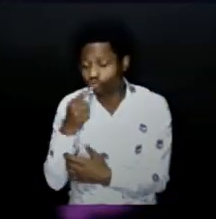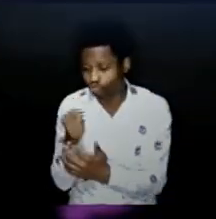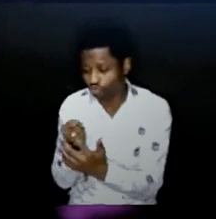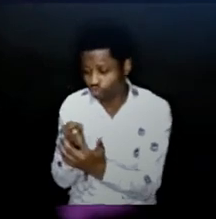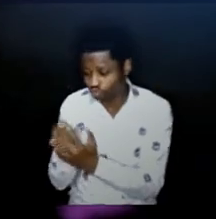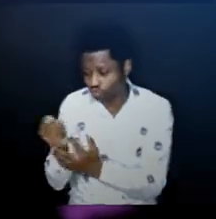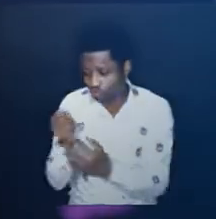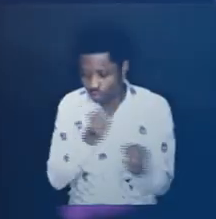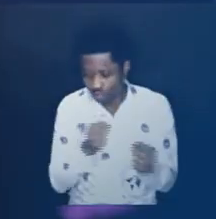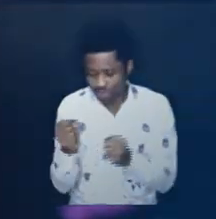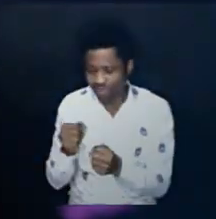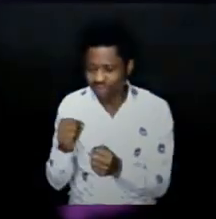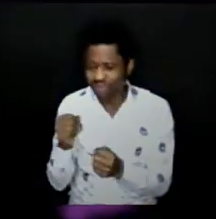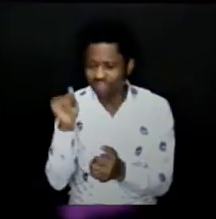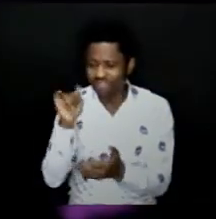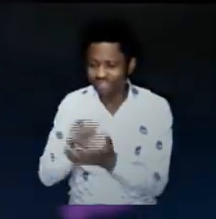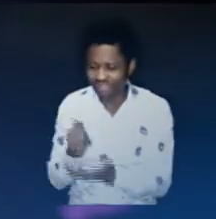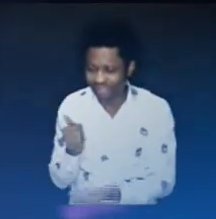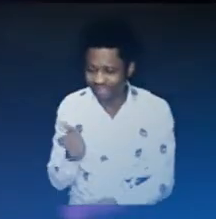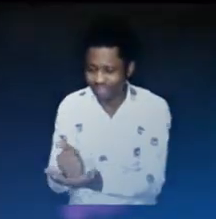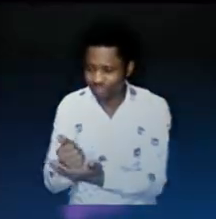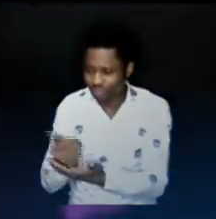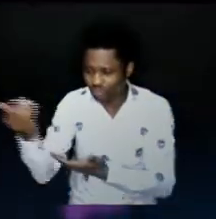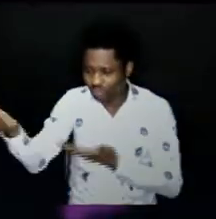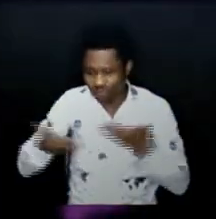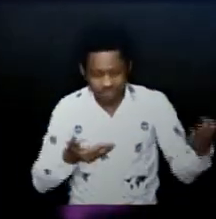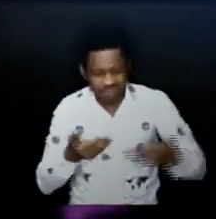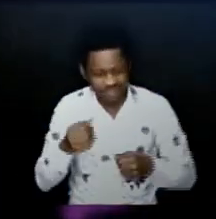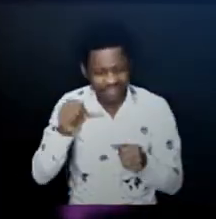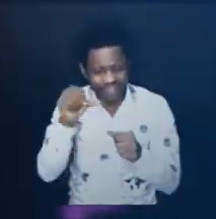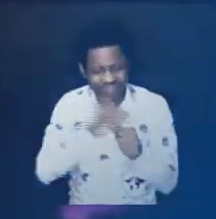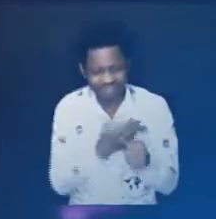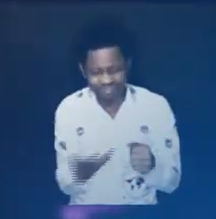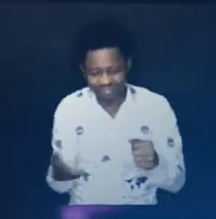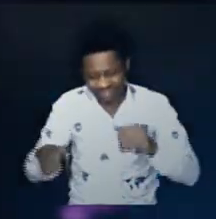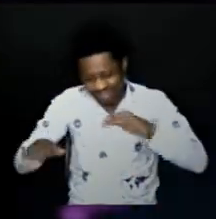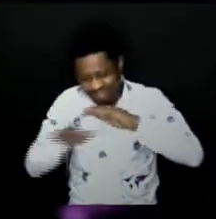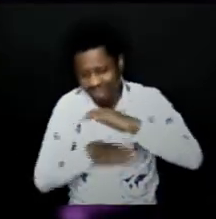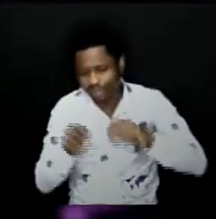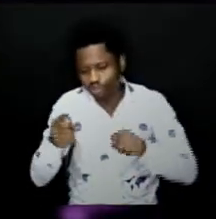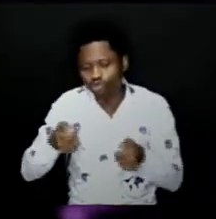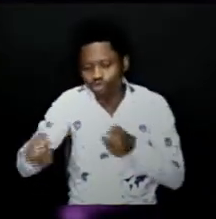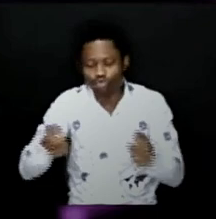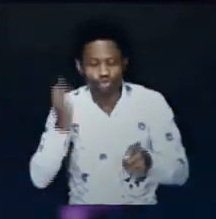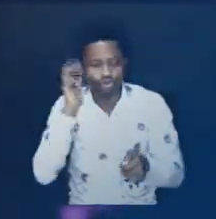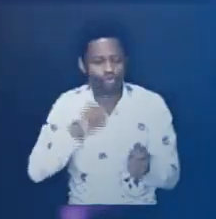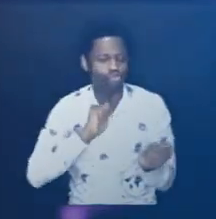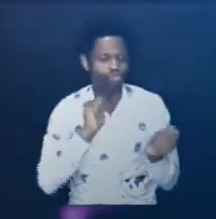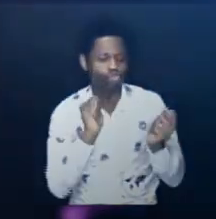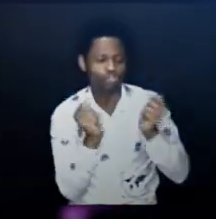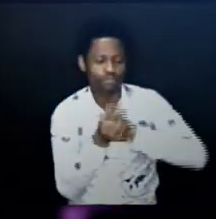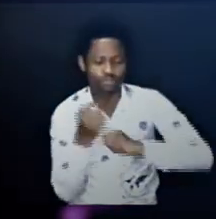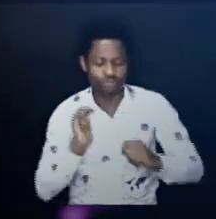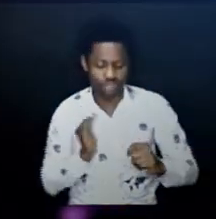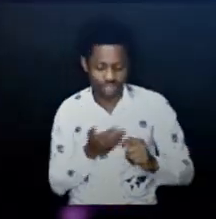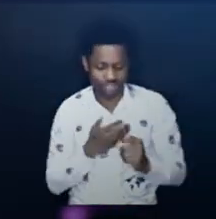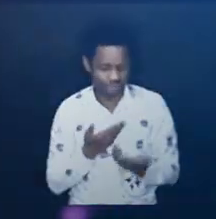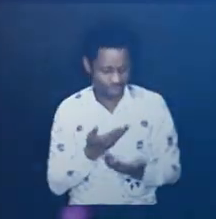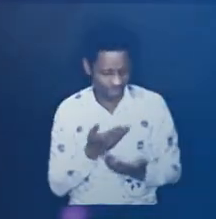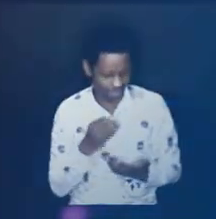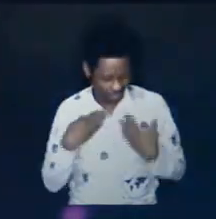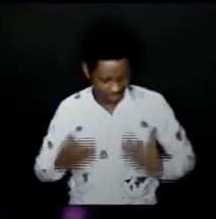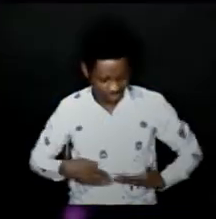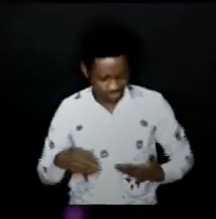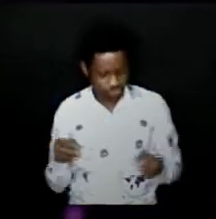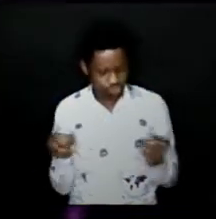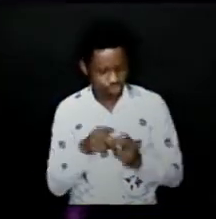that enabled him to bring everything under his control will transform our lowly bodies so that they will be